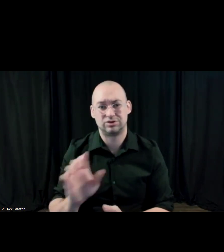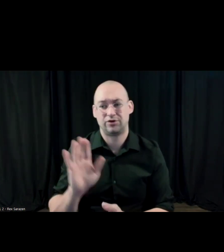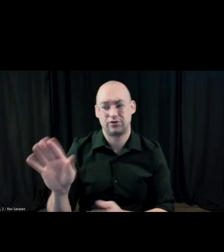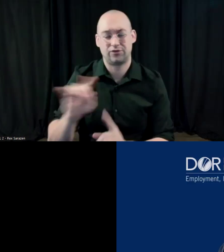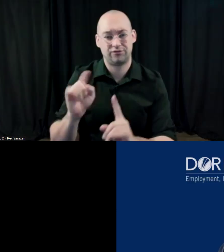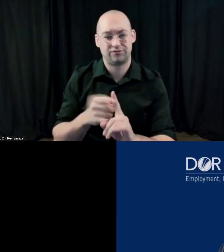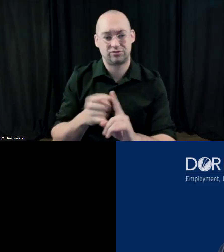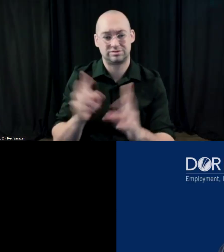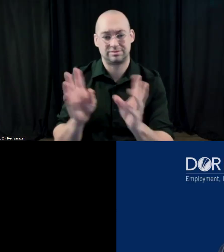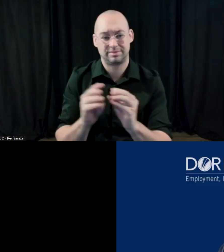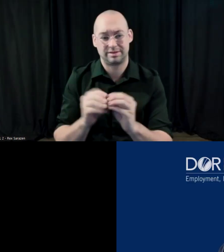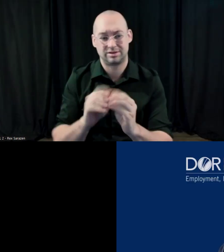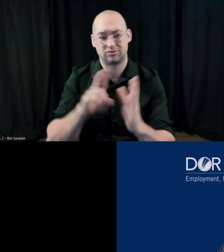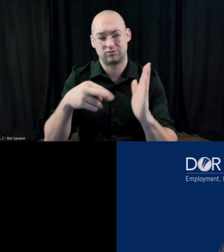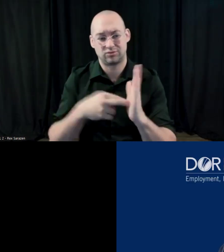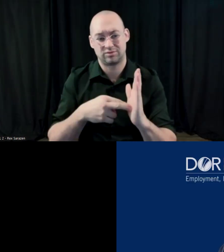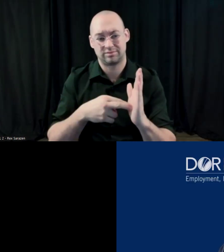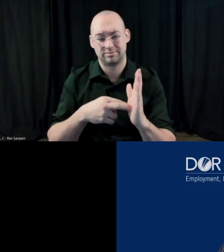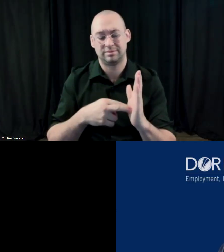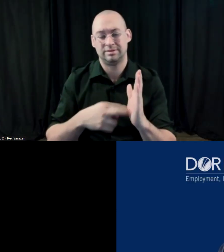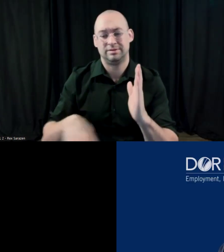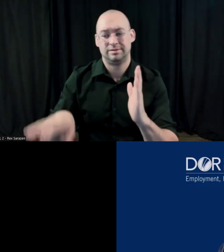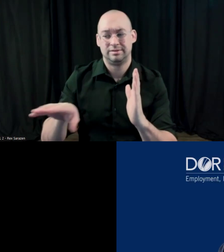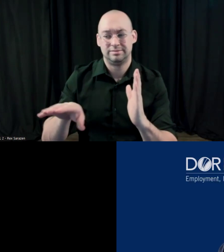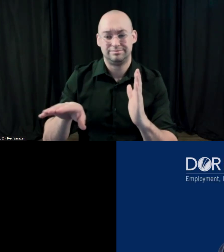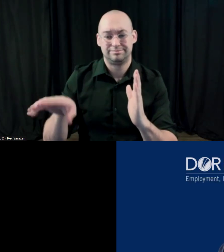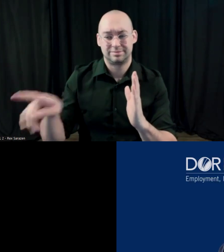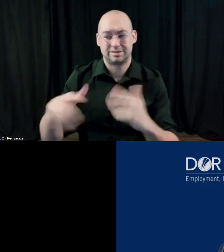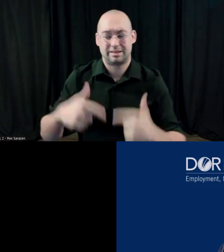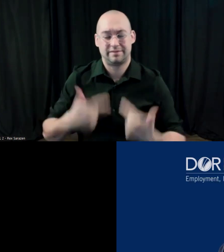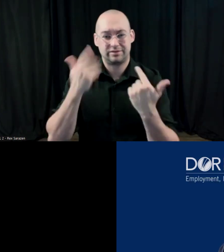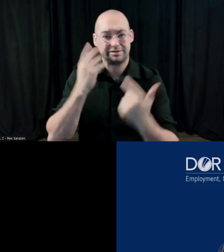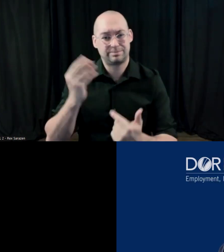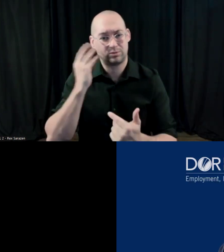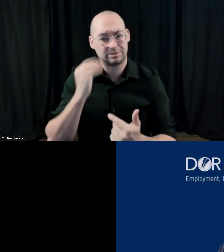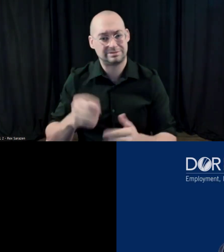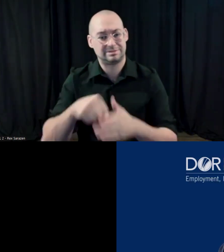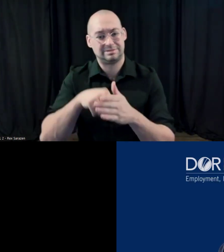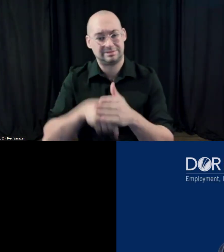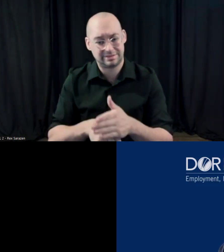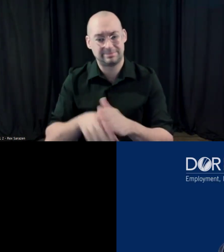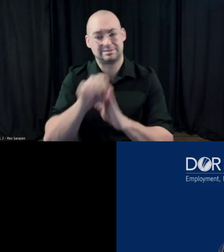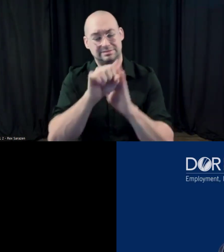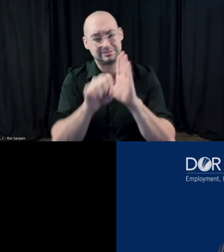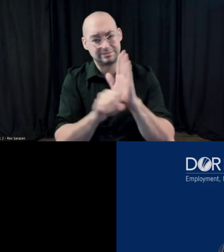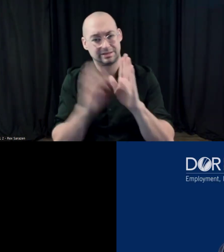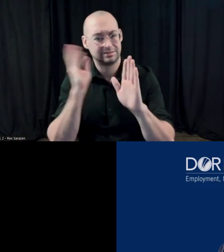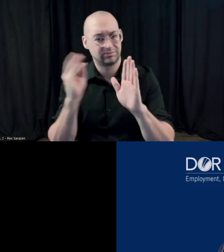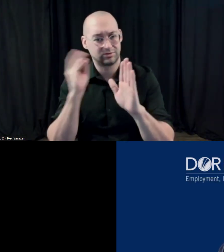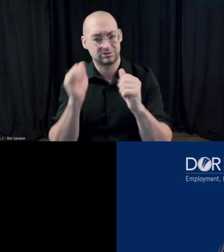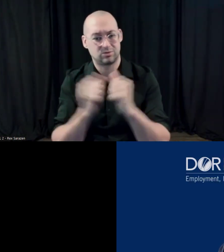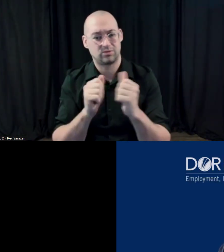role and capacity. And Kim brings lived experience and deep state experience, first with the Department of